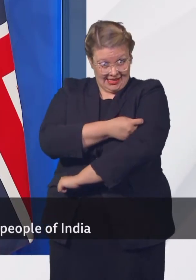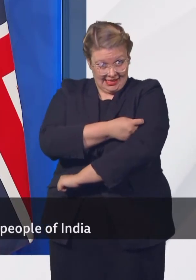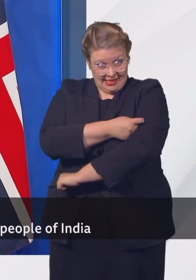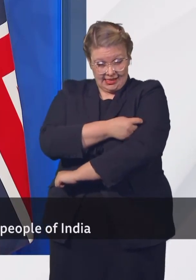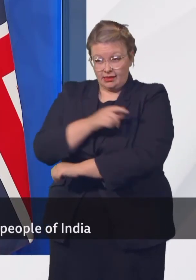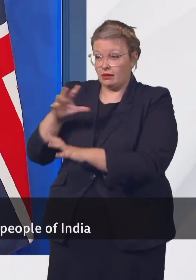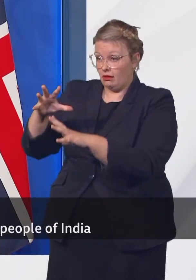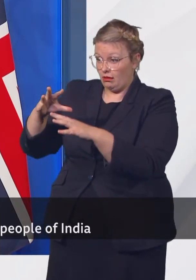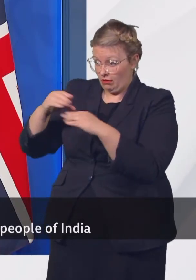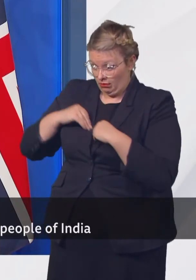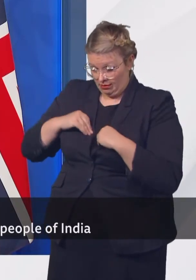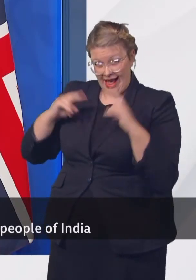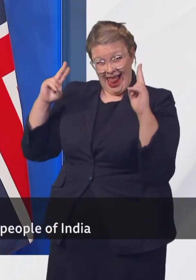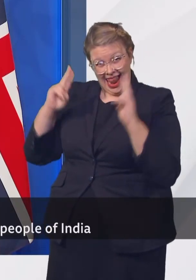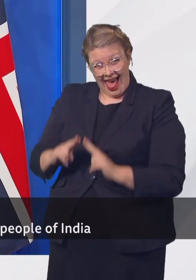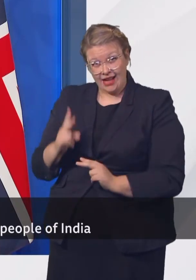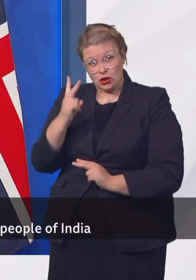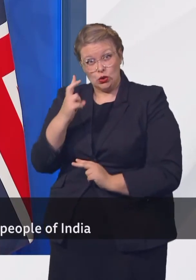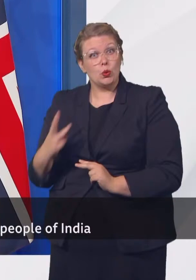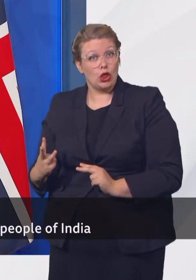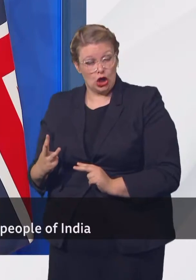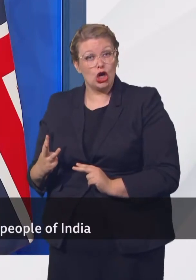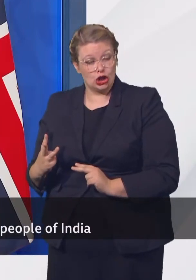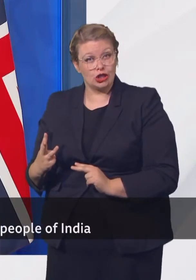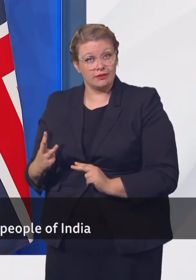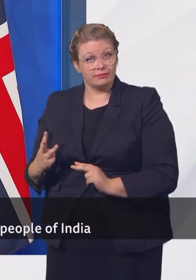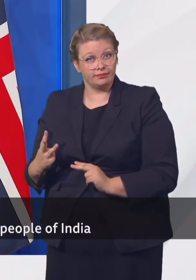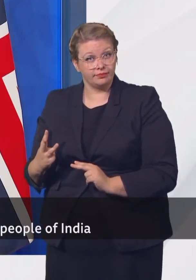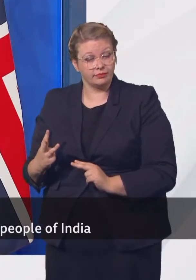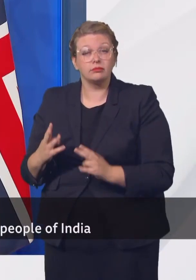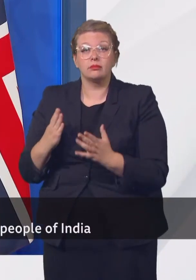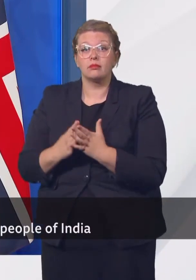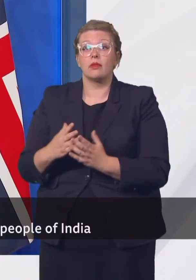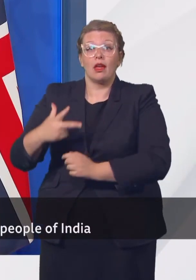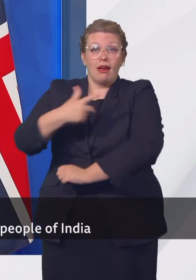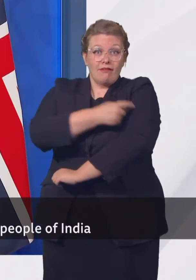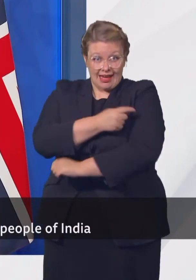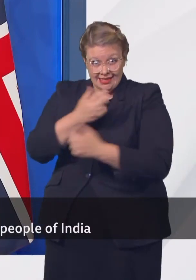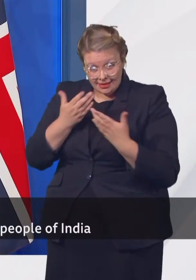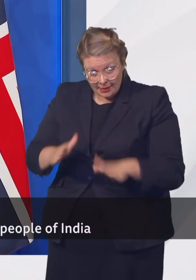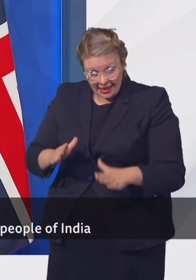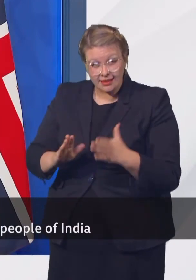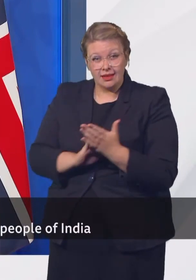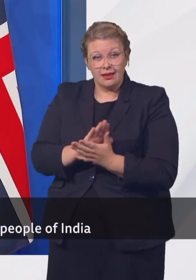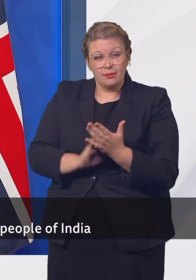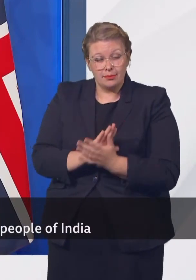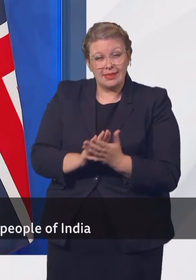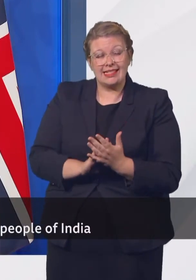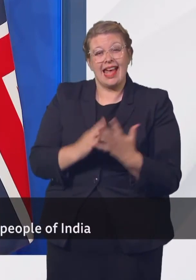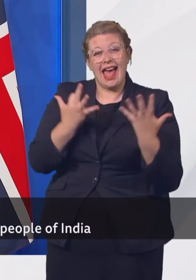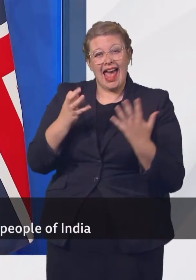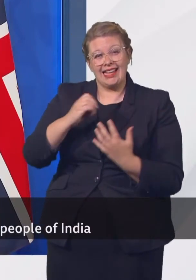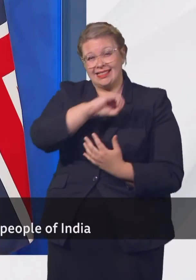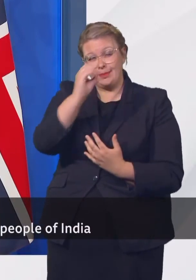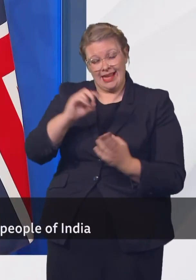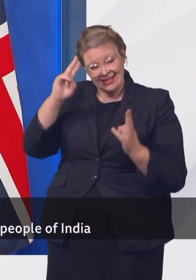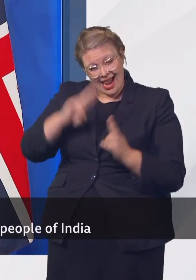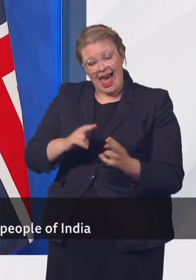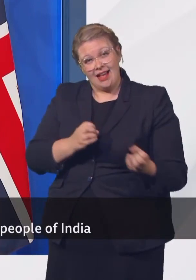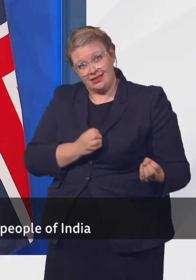at all, around 4/5 reduction in your likelihood of ending up in hospital, and